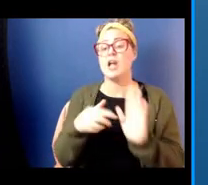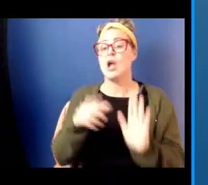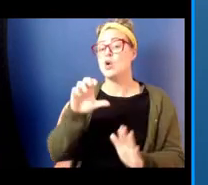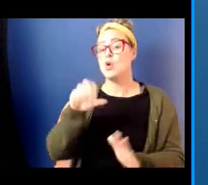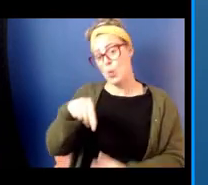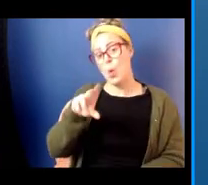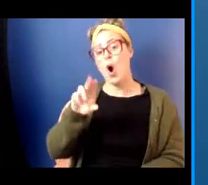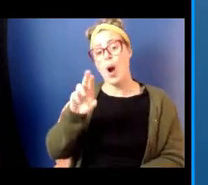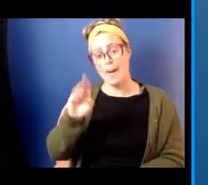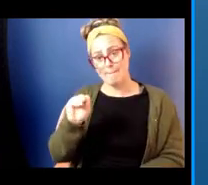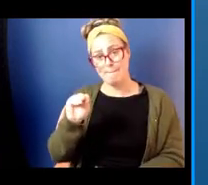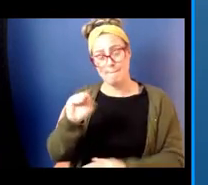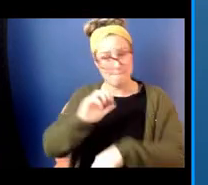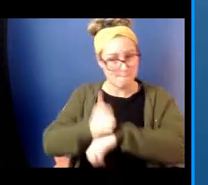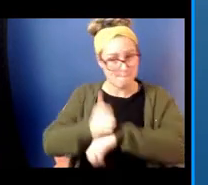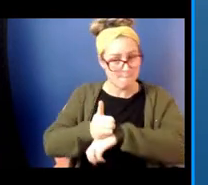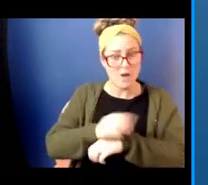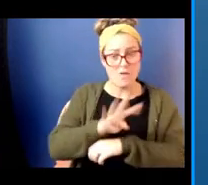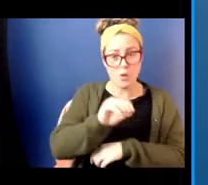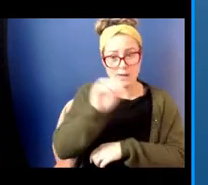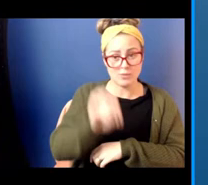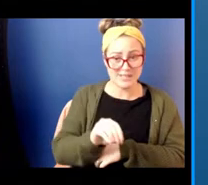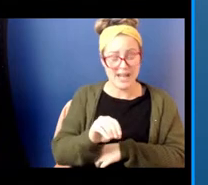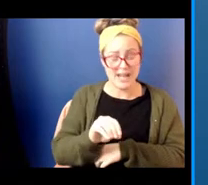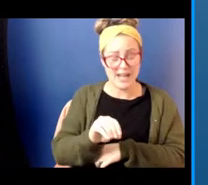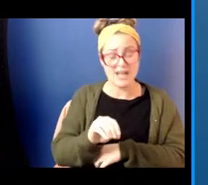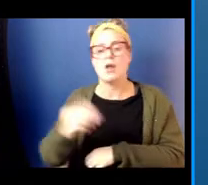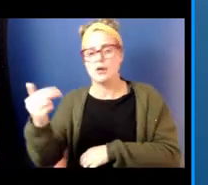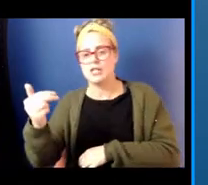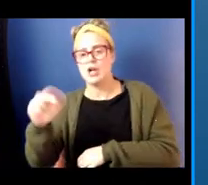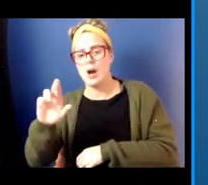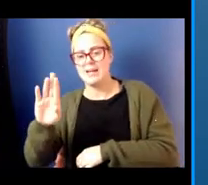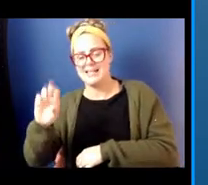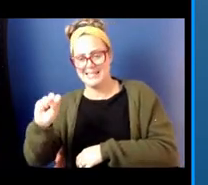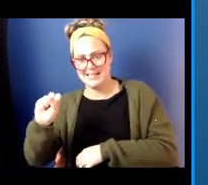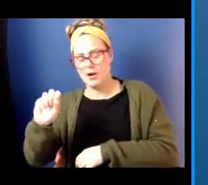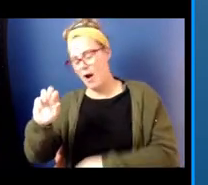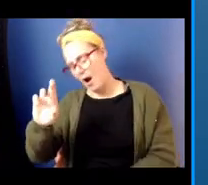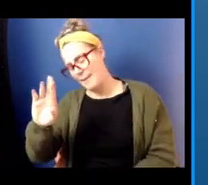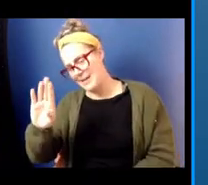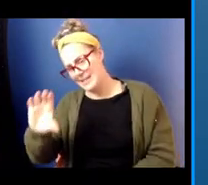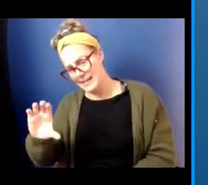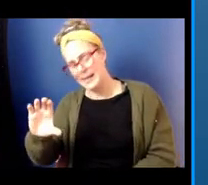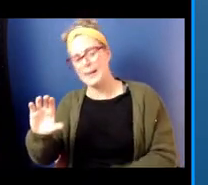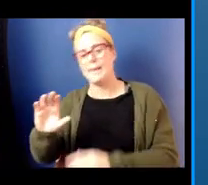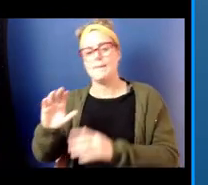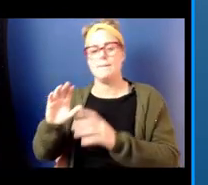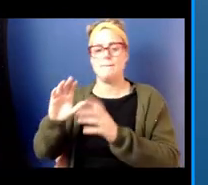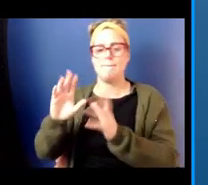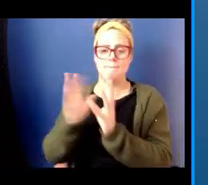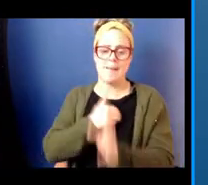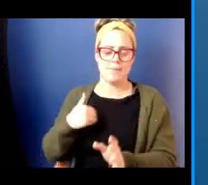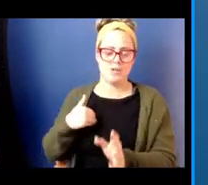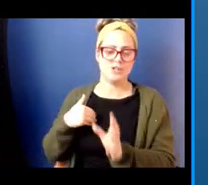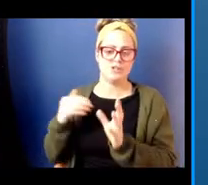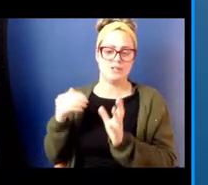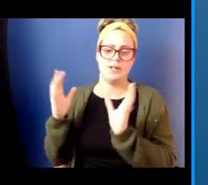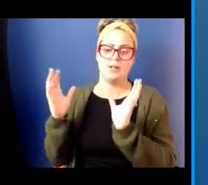RBC members present in person or by proxy and we certainly have that